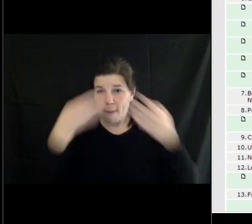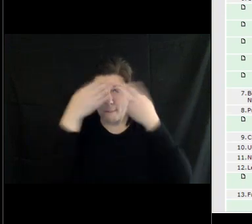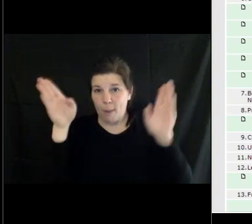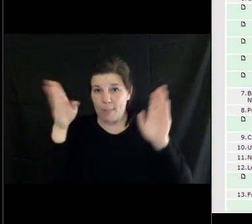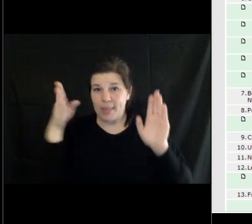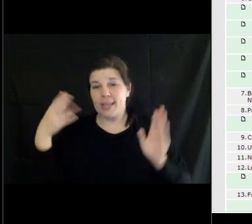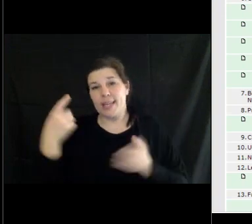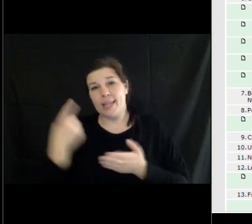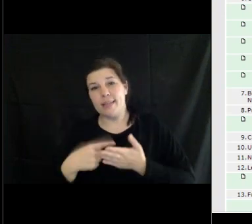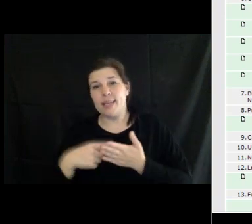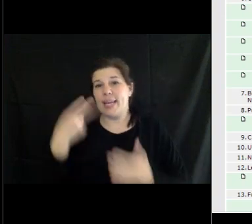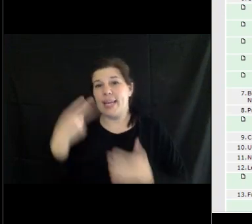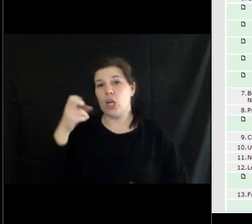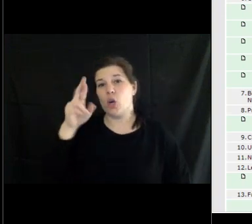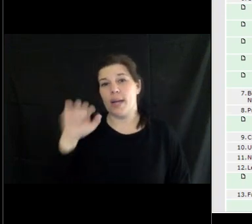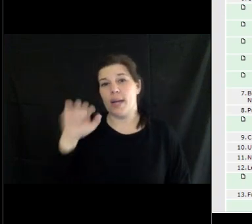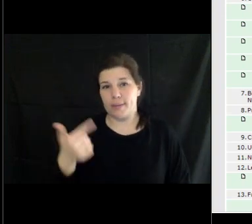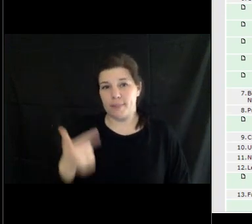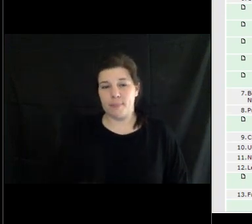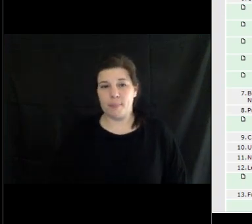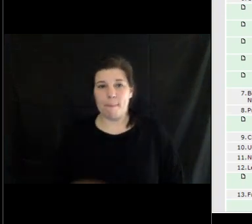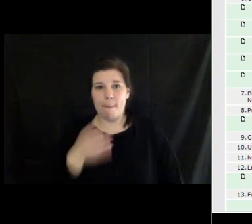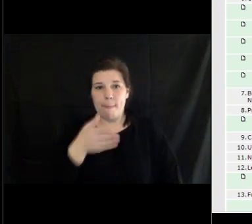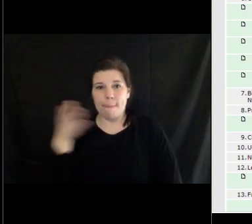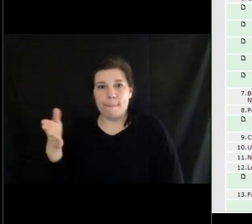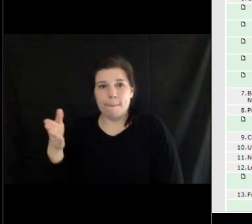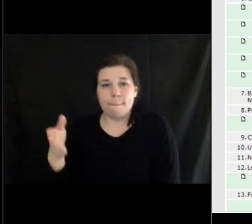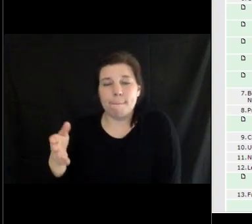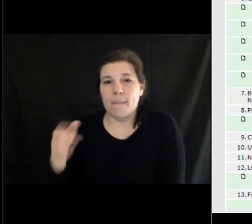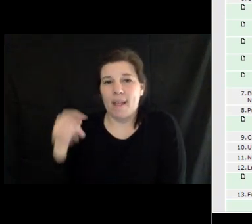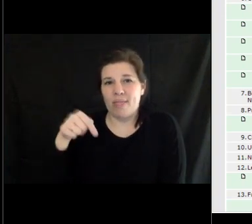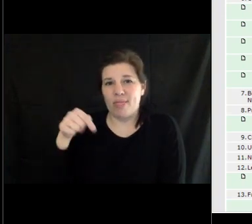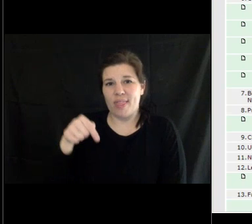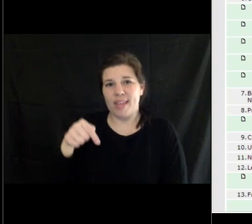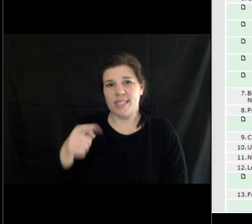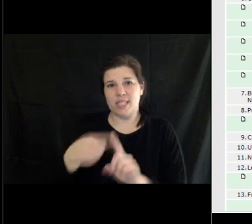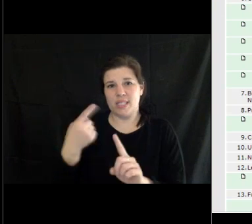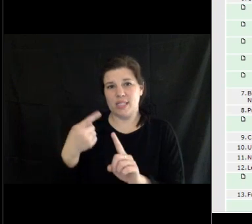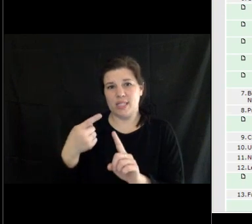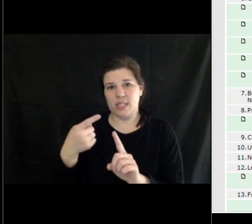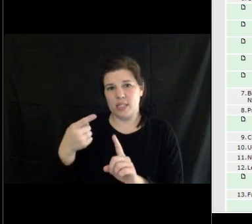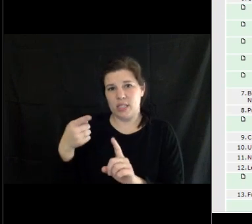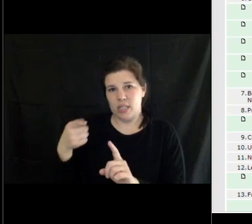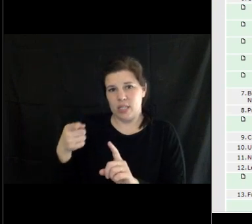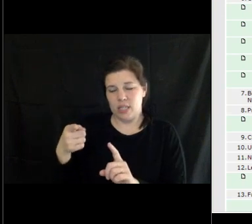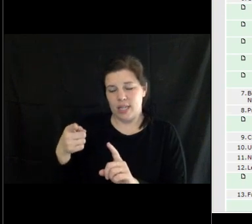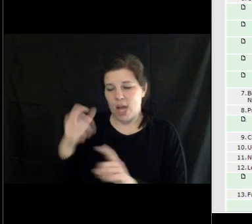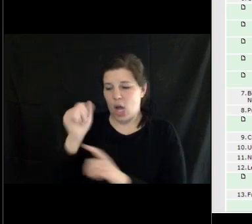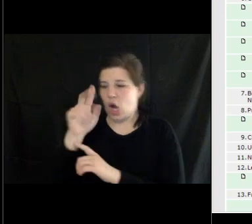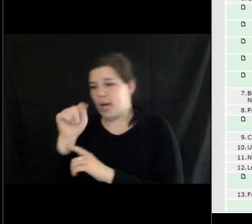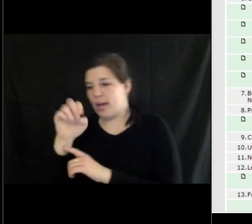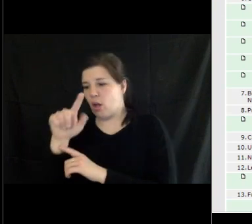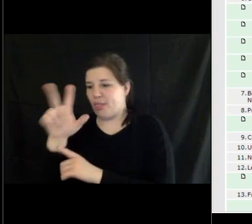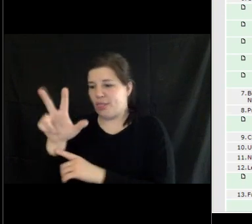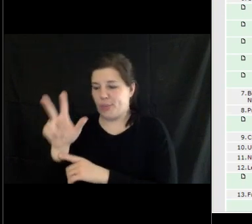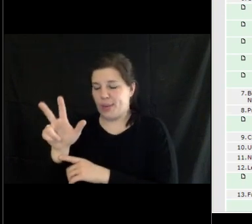Cerullo? This is an ordinance of the city of Boynton Beach, Florida, amending Chapter 2, Administration, Article 3, Elections,